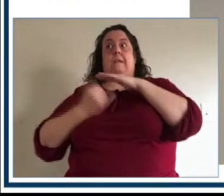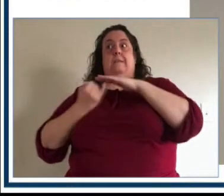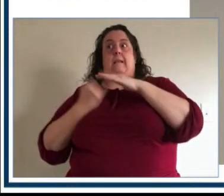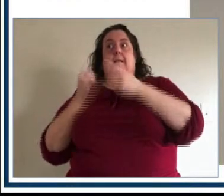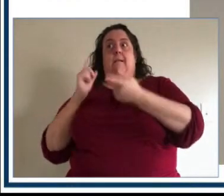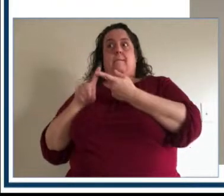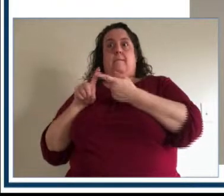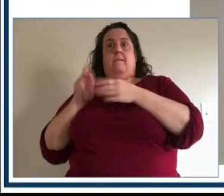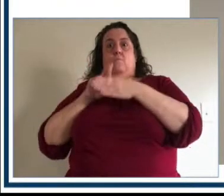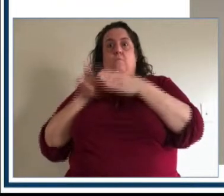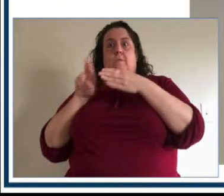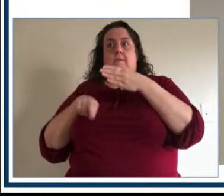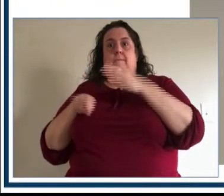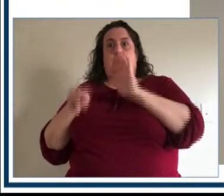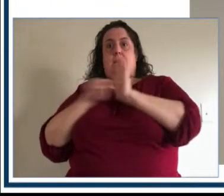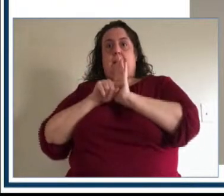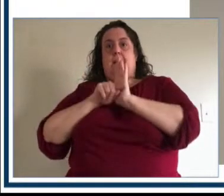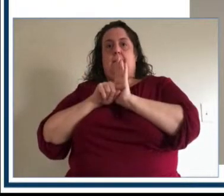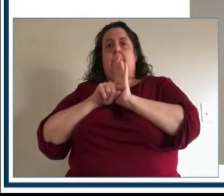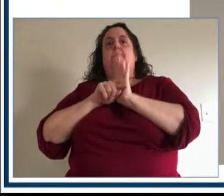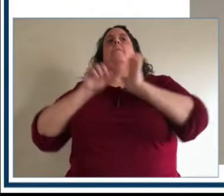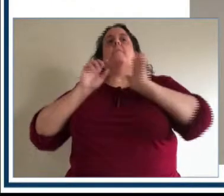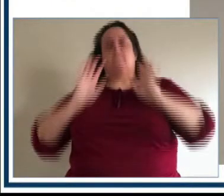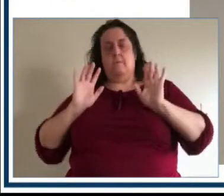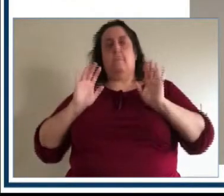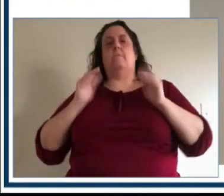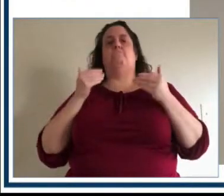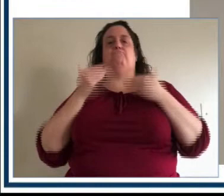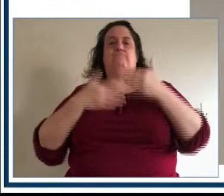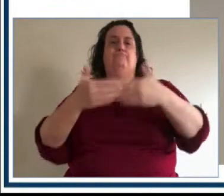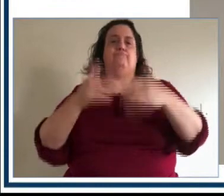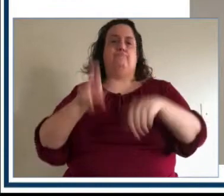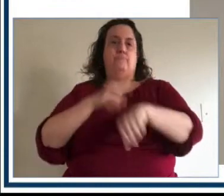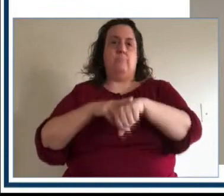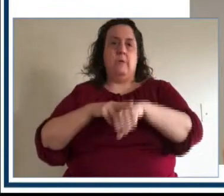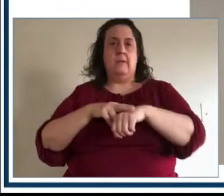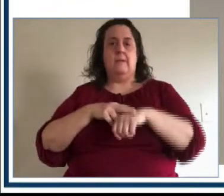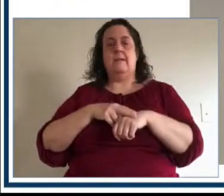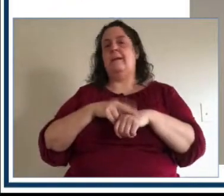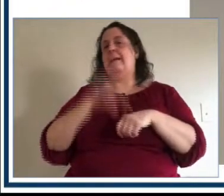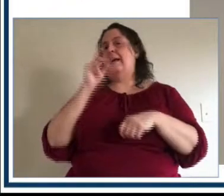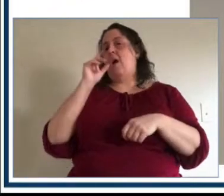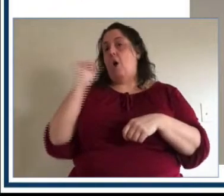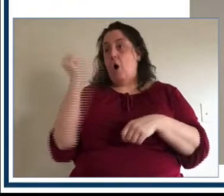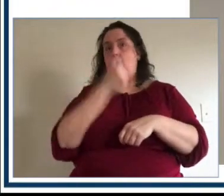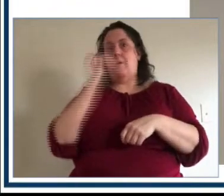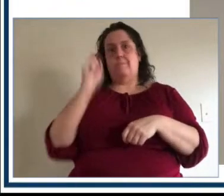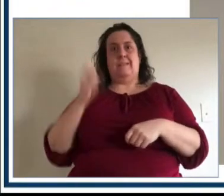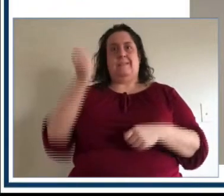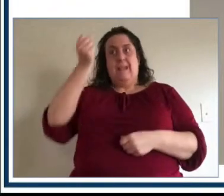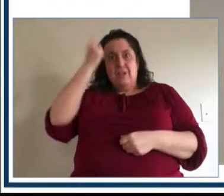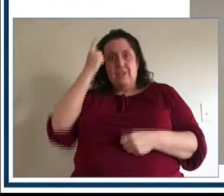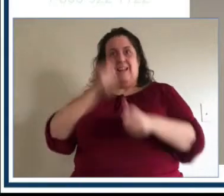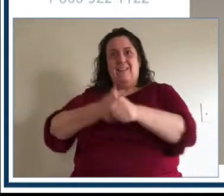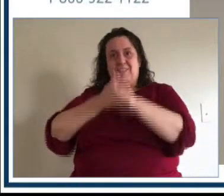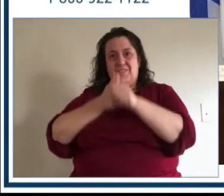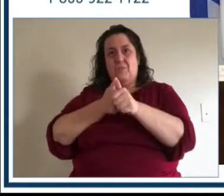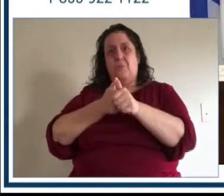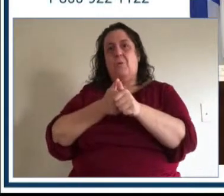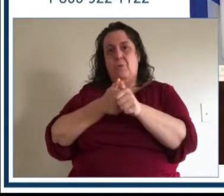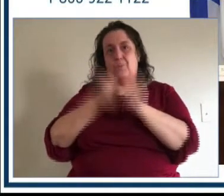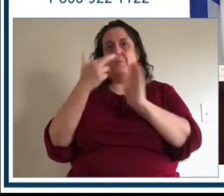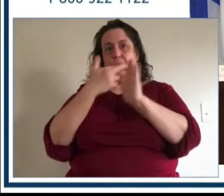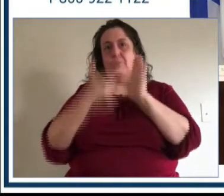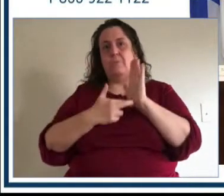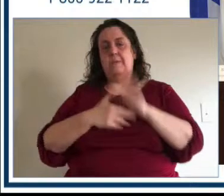to understand that and follow that. And if they're not fully vaccinated, then they have a longer isolation period. Okay, we'll go to